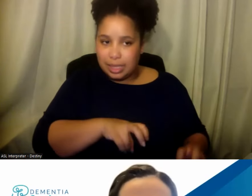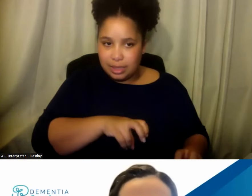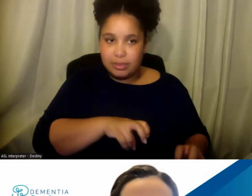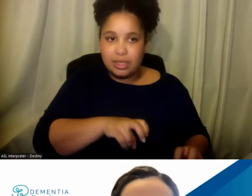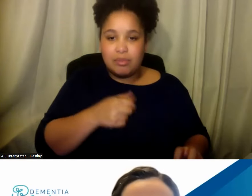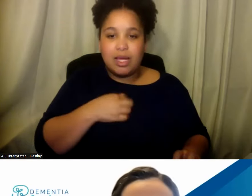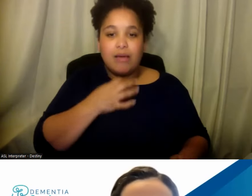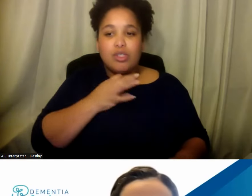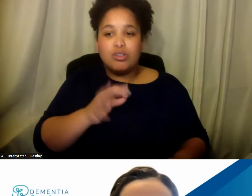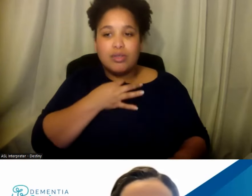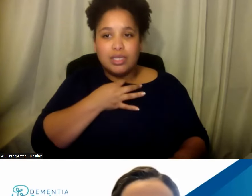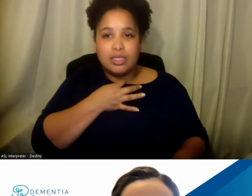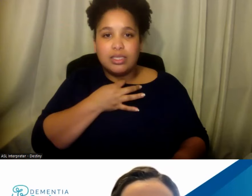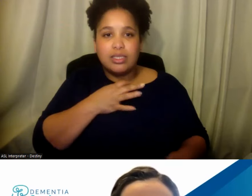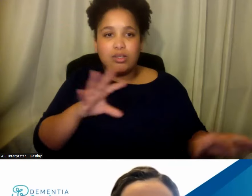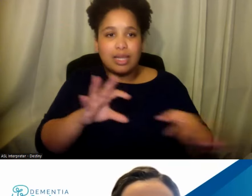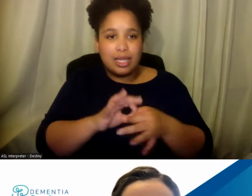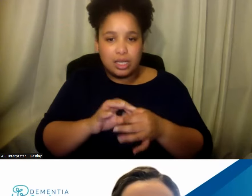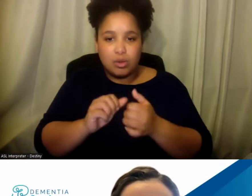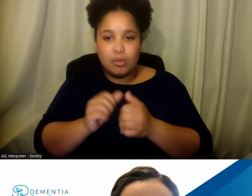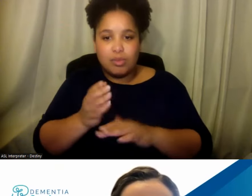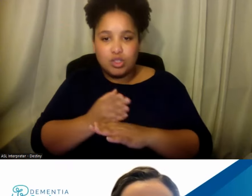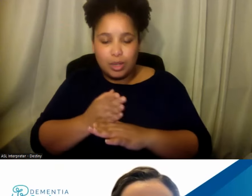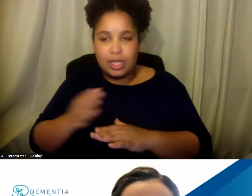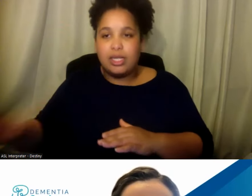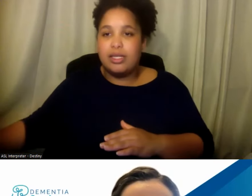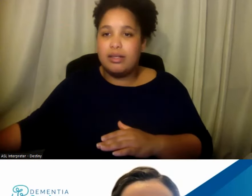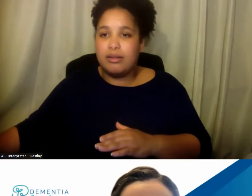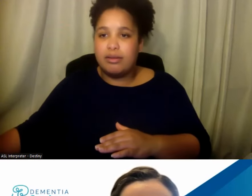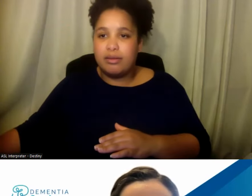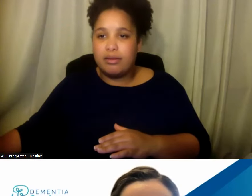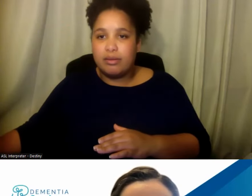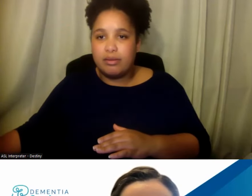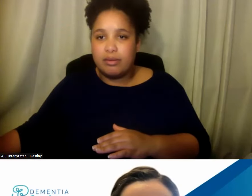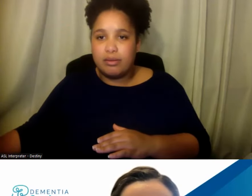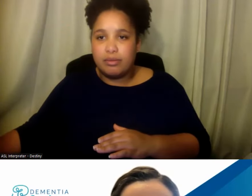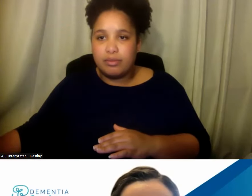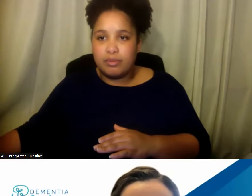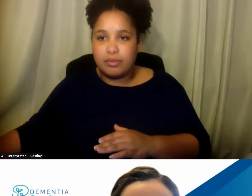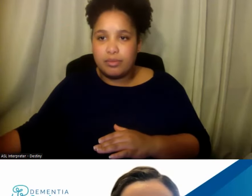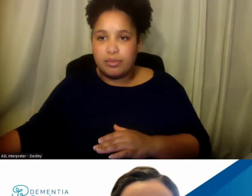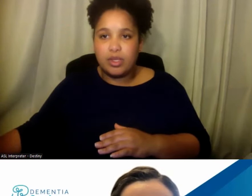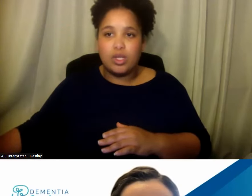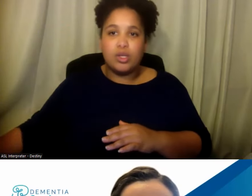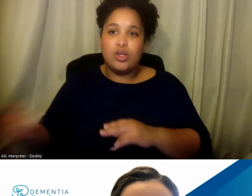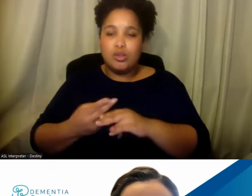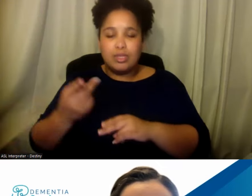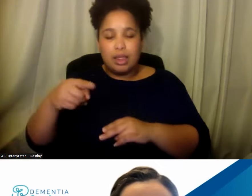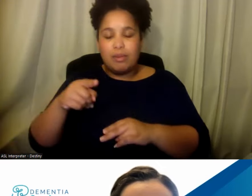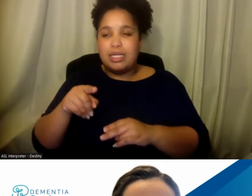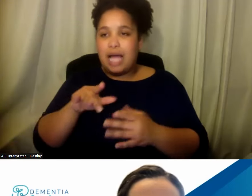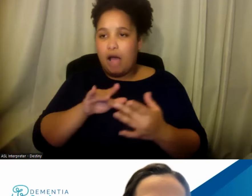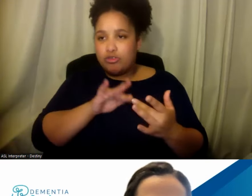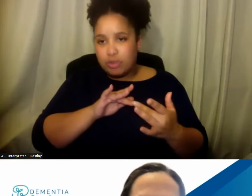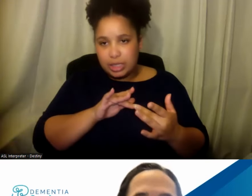I'm curious whether there's linkages between using them sort of as an outreach tool and a mechanism to get